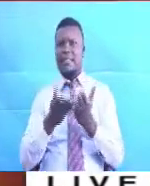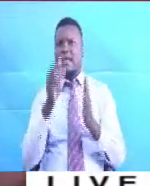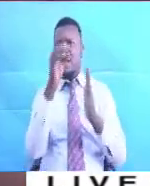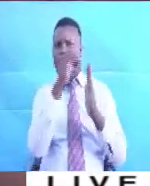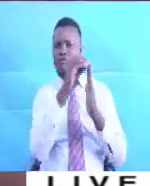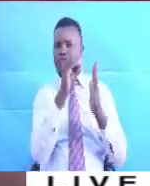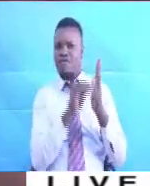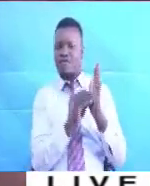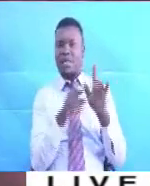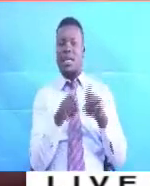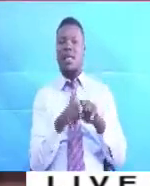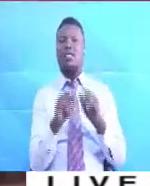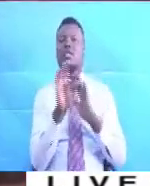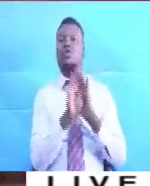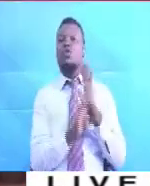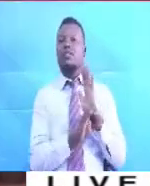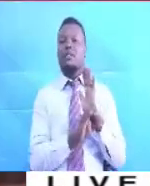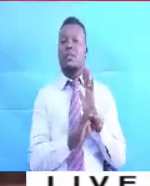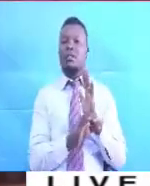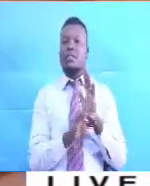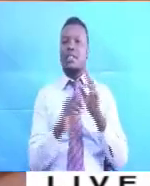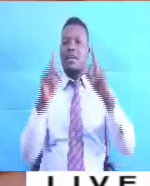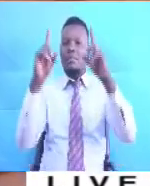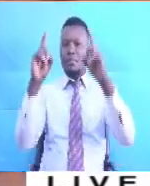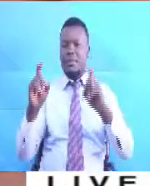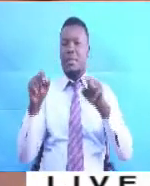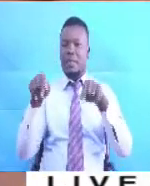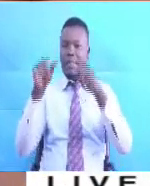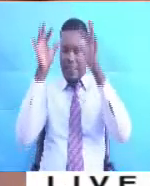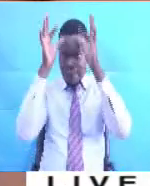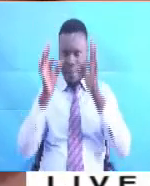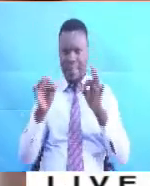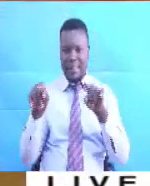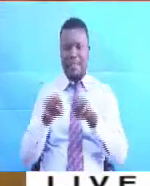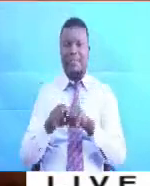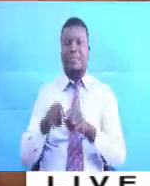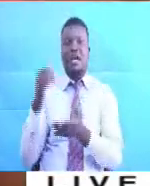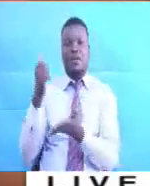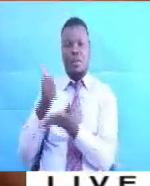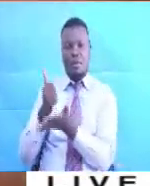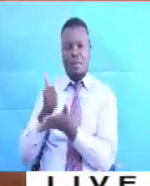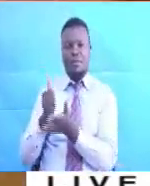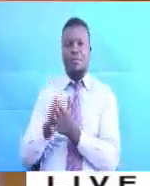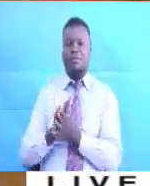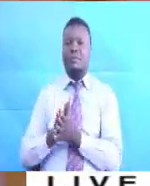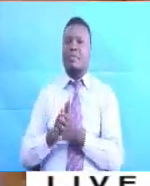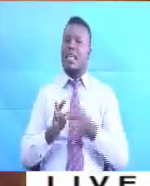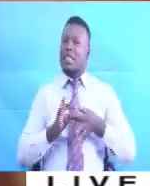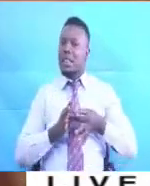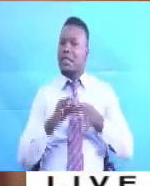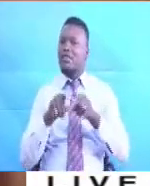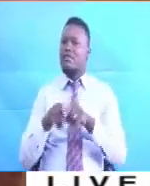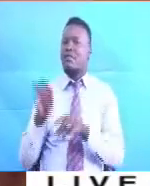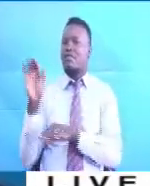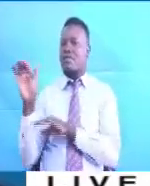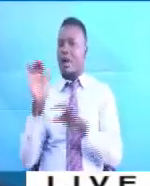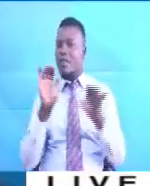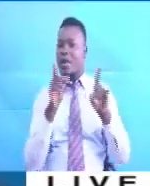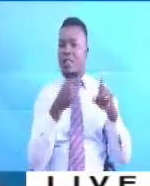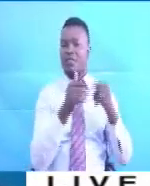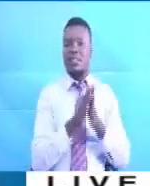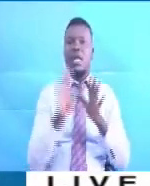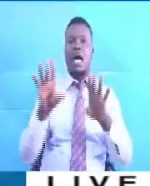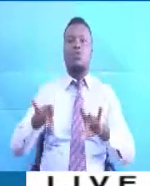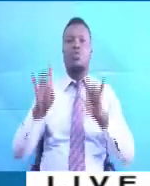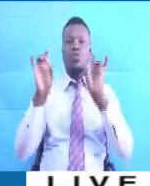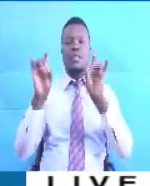as a constitutional monarchy. This decision by the Reserve Bank Board follows consultation with the Australian